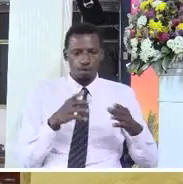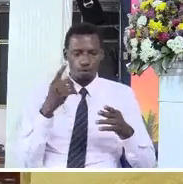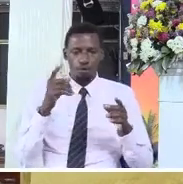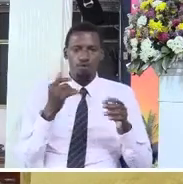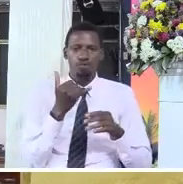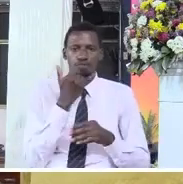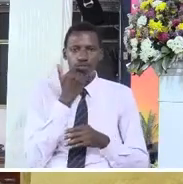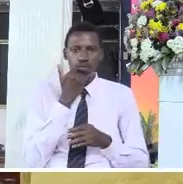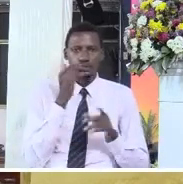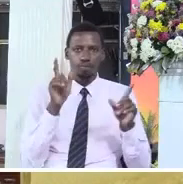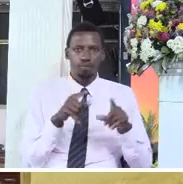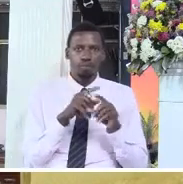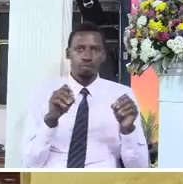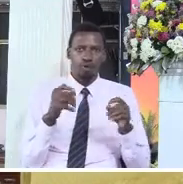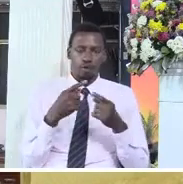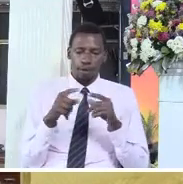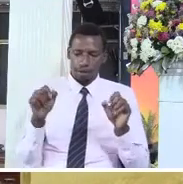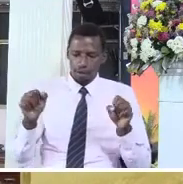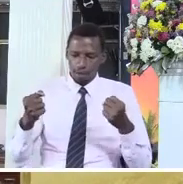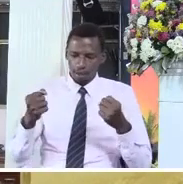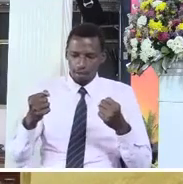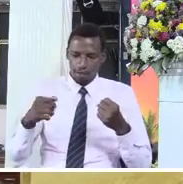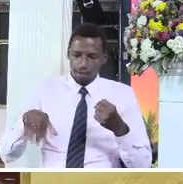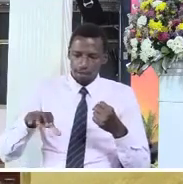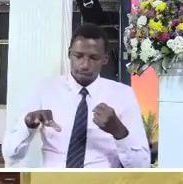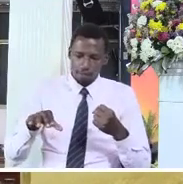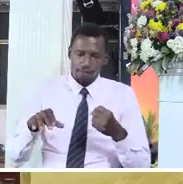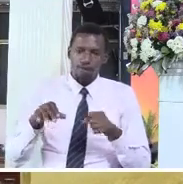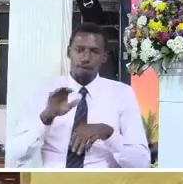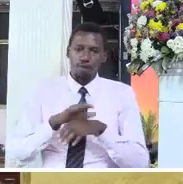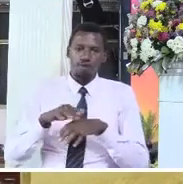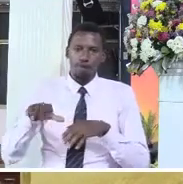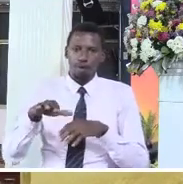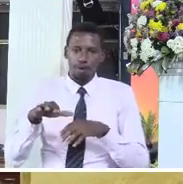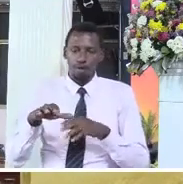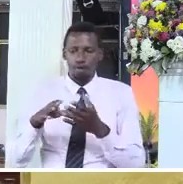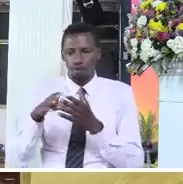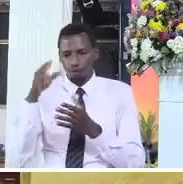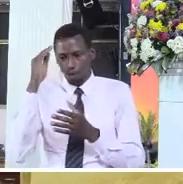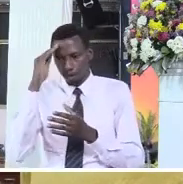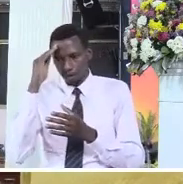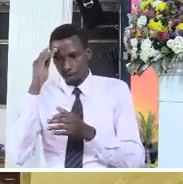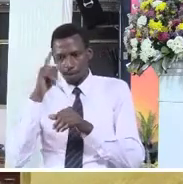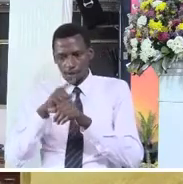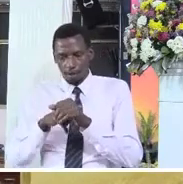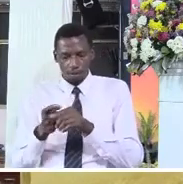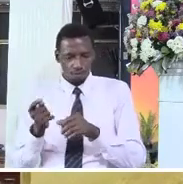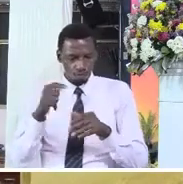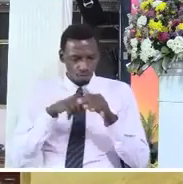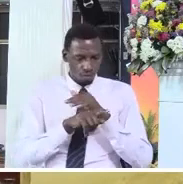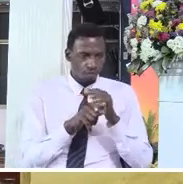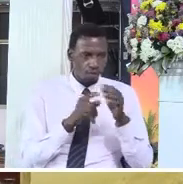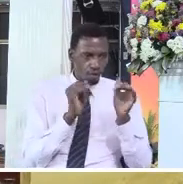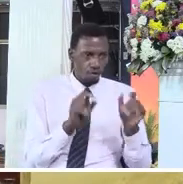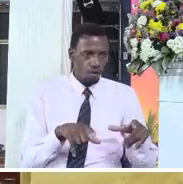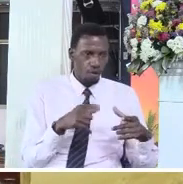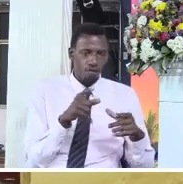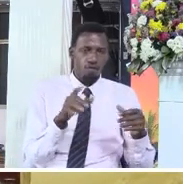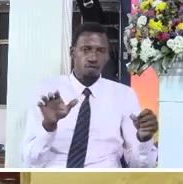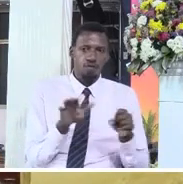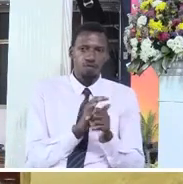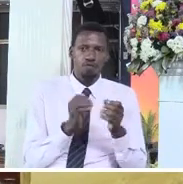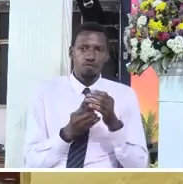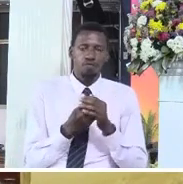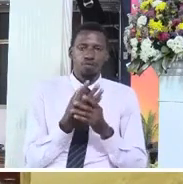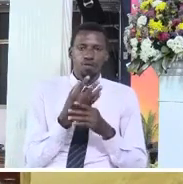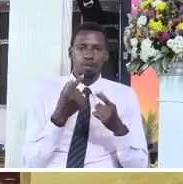you are in campus to mess here and there. And then once you come to Newlife, you are fully grown. But the greatest challenge, I think,